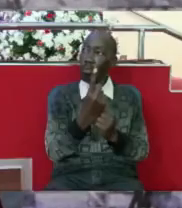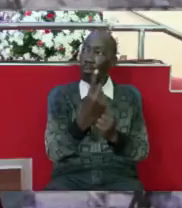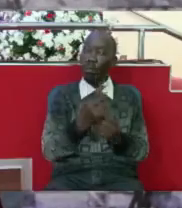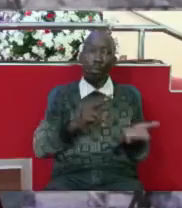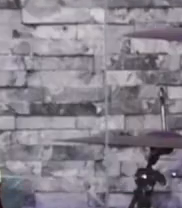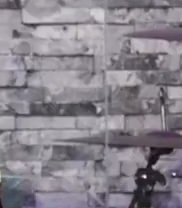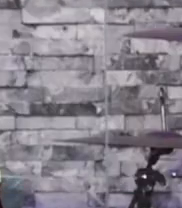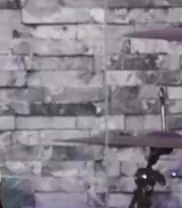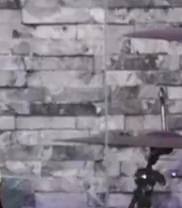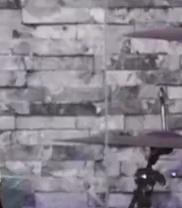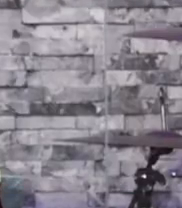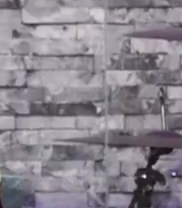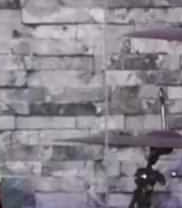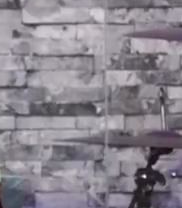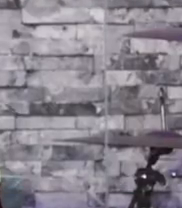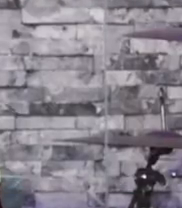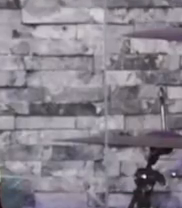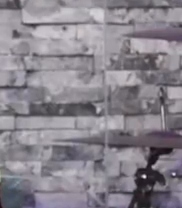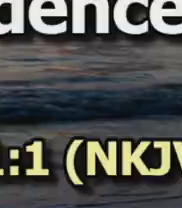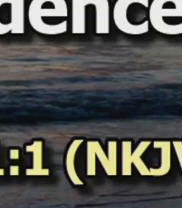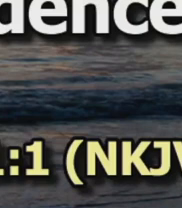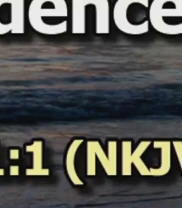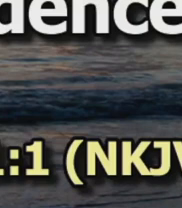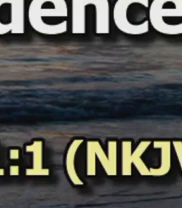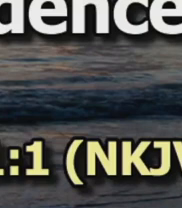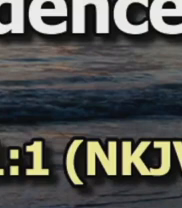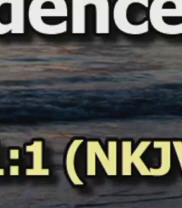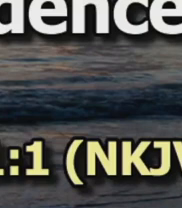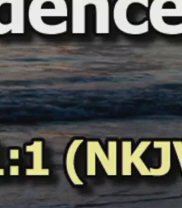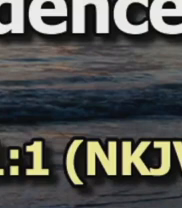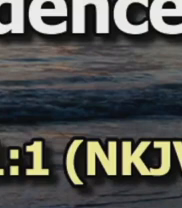verse 1. Pale mwanzo ya kwanza.